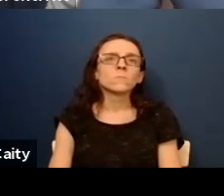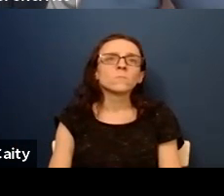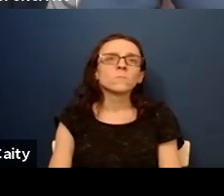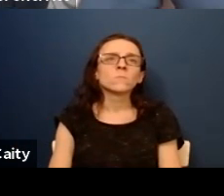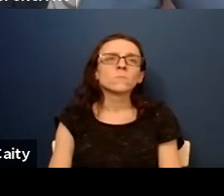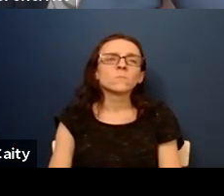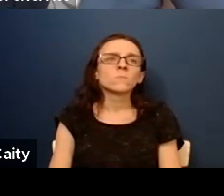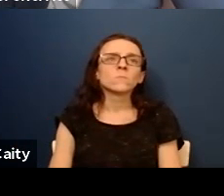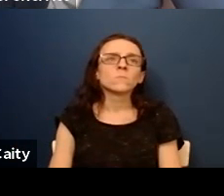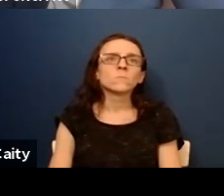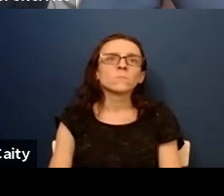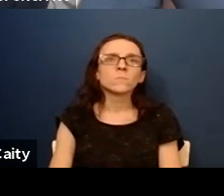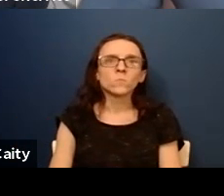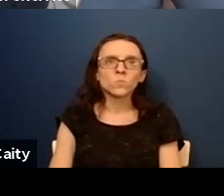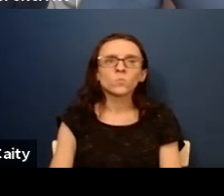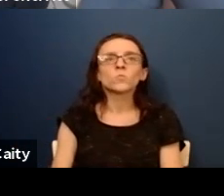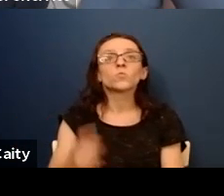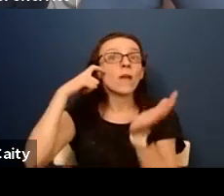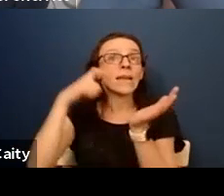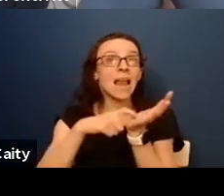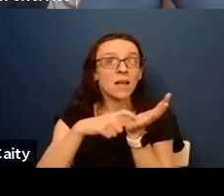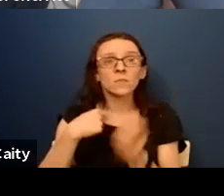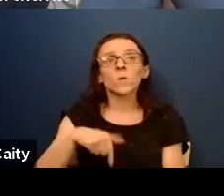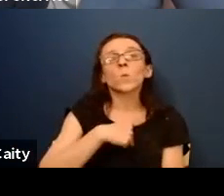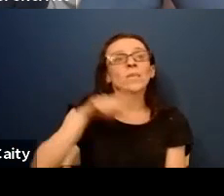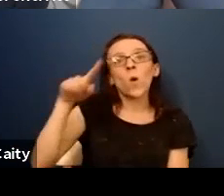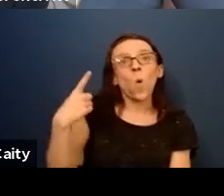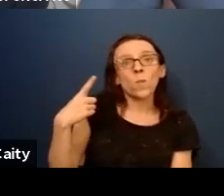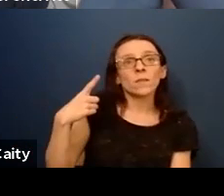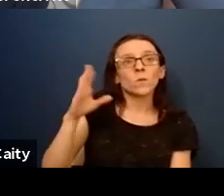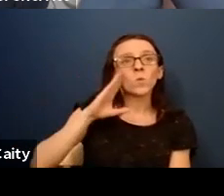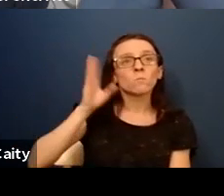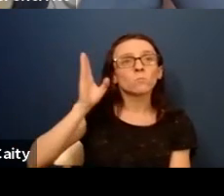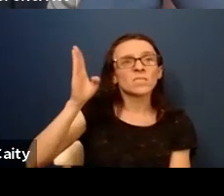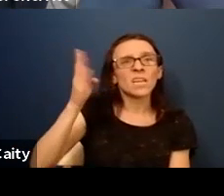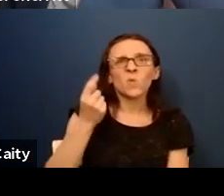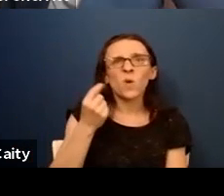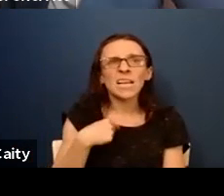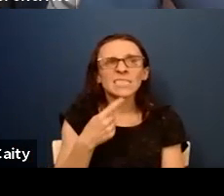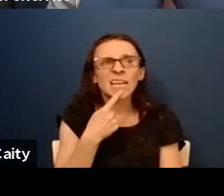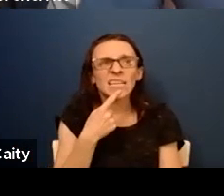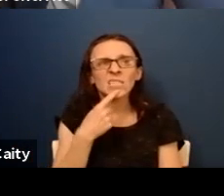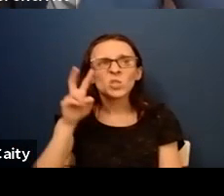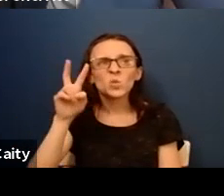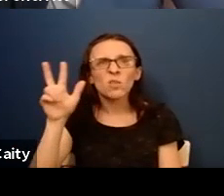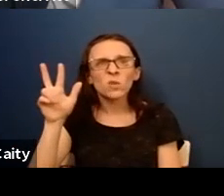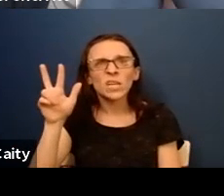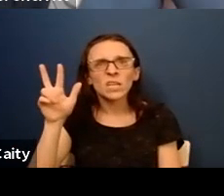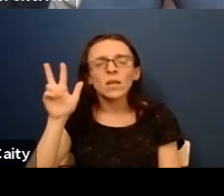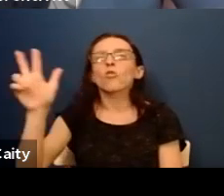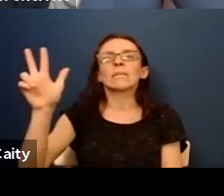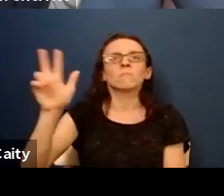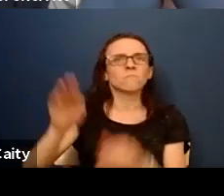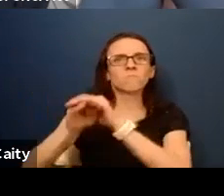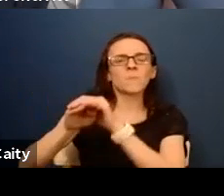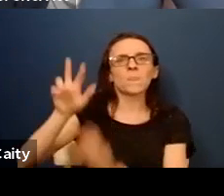Recognizing, as I stated, we're only going to present, what did I say? 2 to 3? Oh, 3. Yeah, no more than